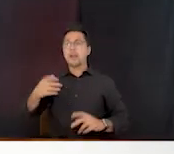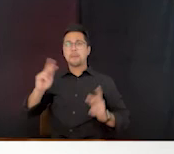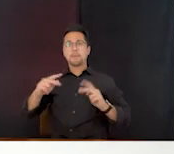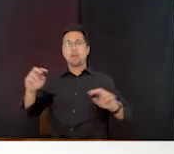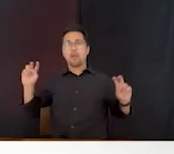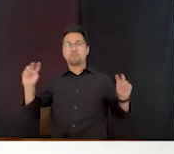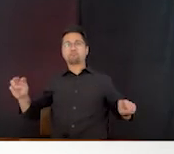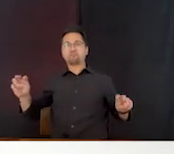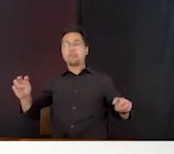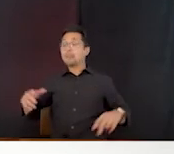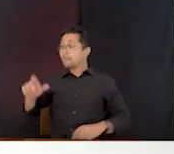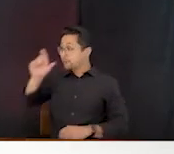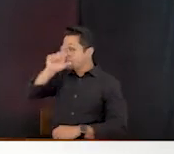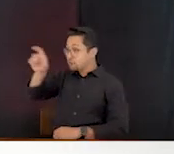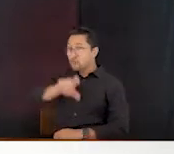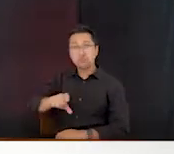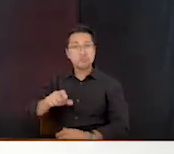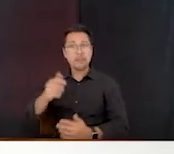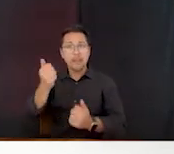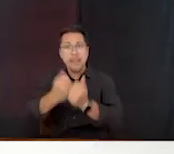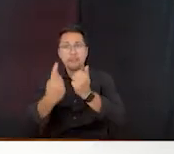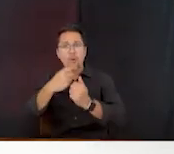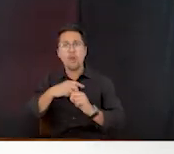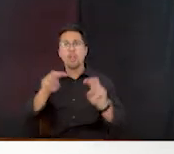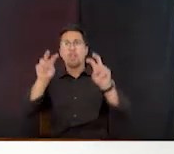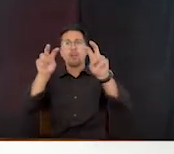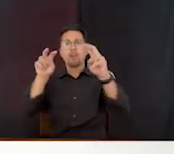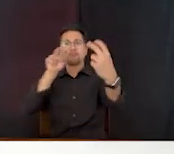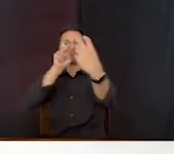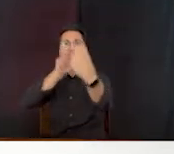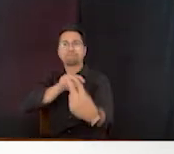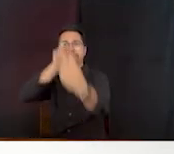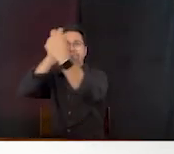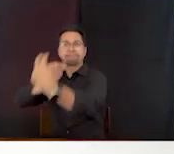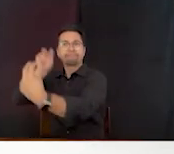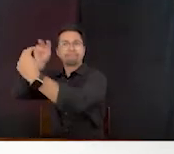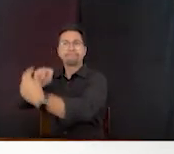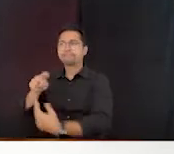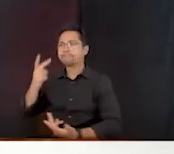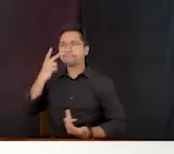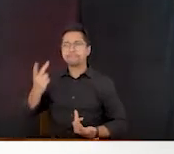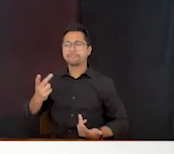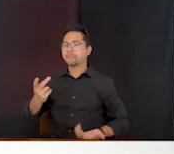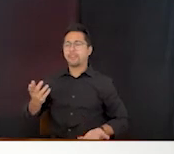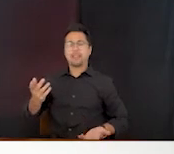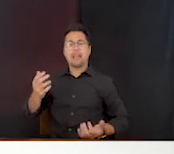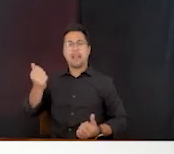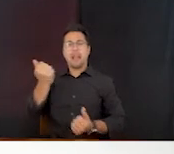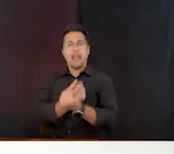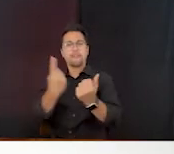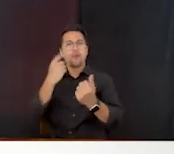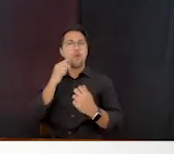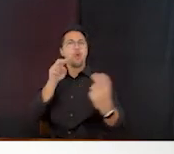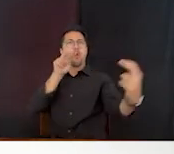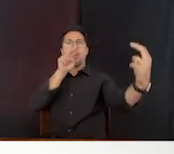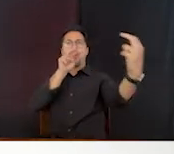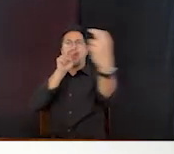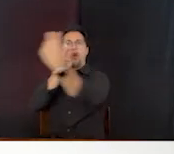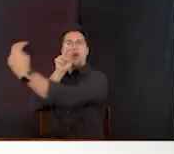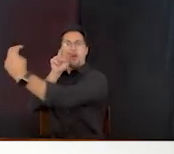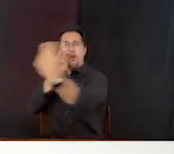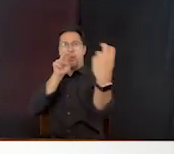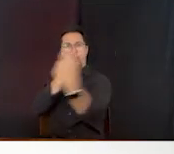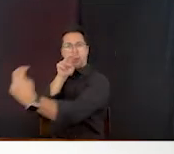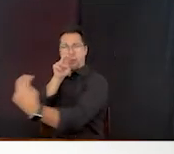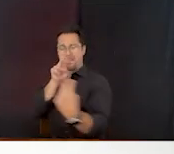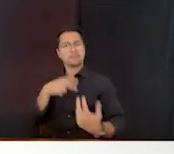forward. When you're on Zoom, everyone is looking at each other, you know, because you have all these faces in front of you, and it's kind of like everyone is staring you in the eye. And of course, they're not all the